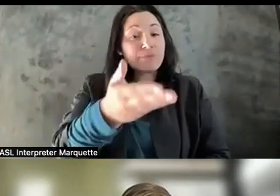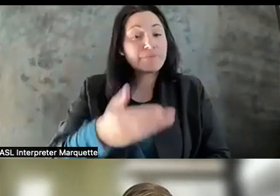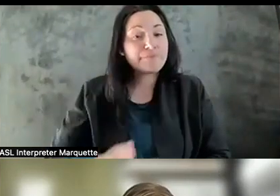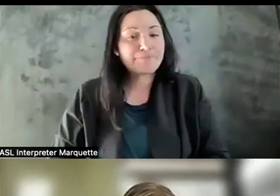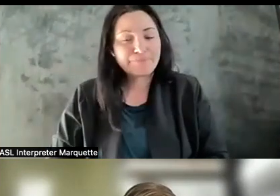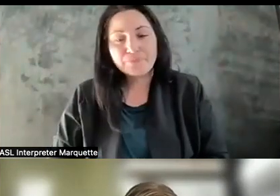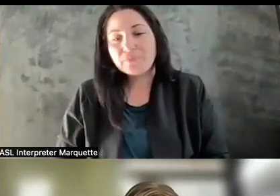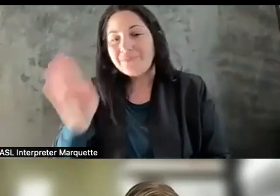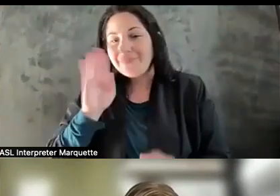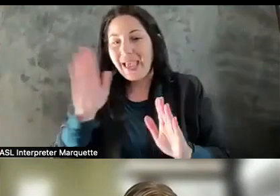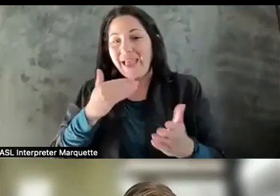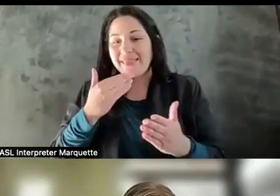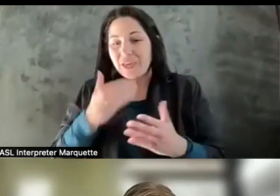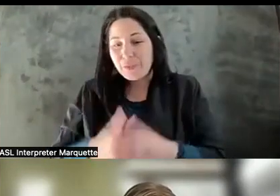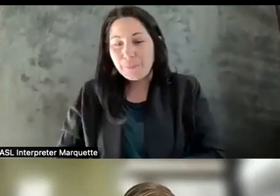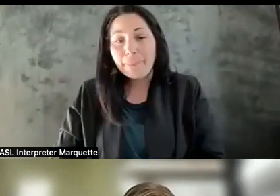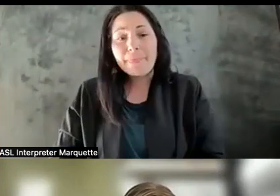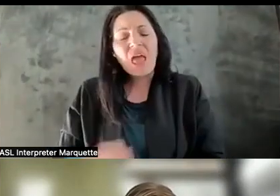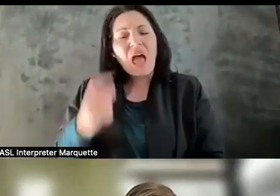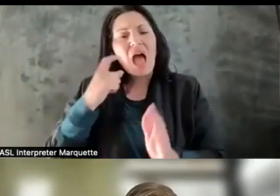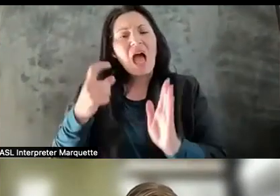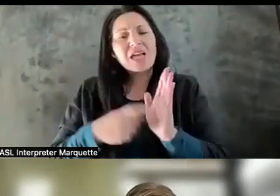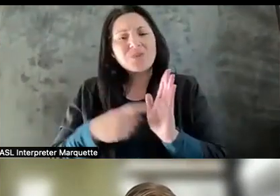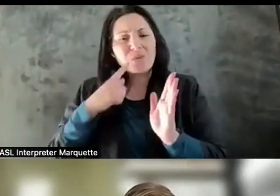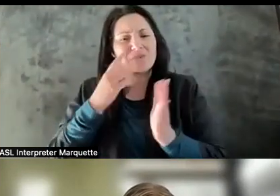Hi, thank you for taking my question. I noticed reading